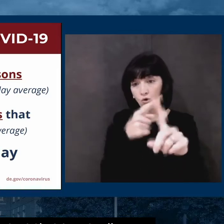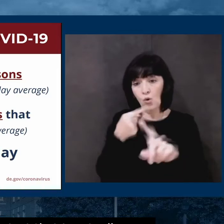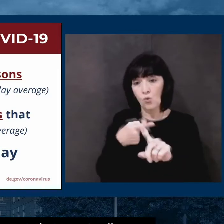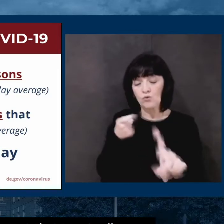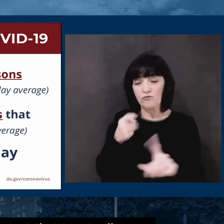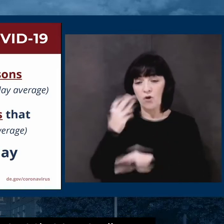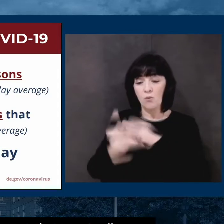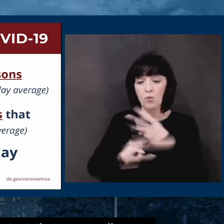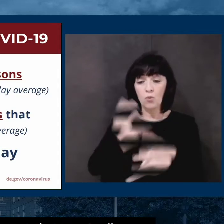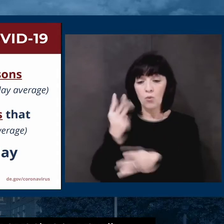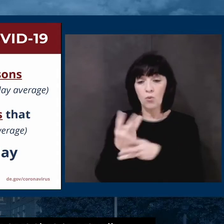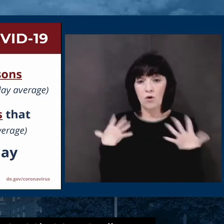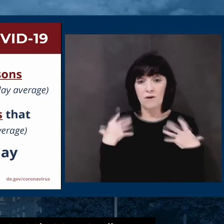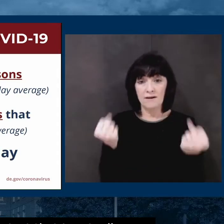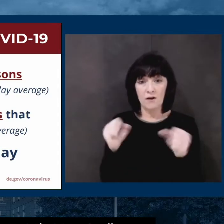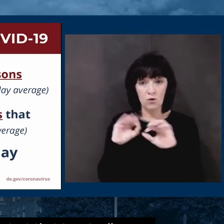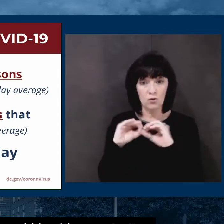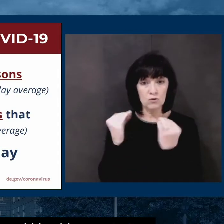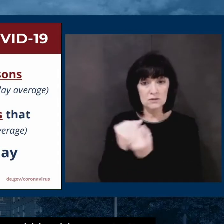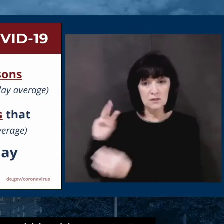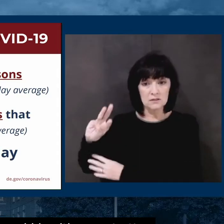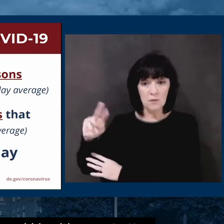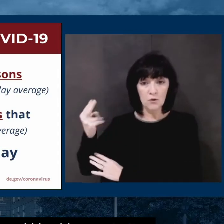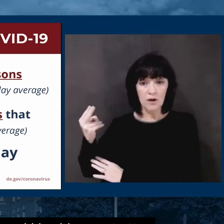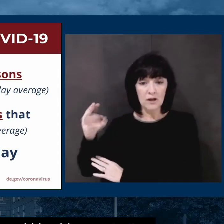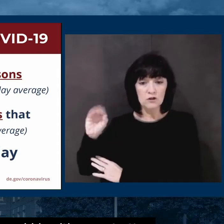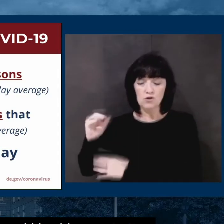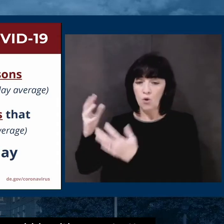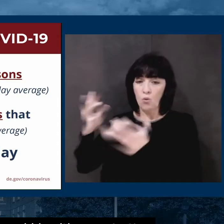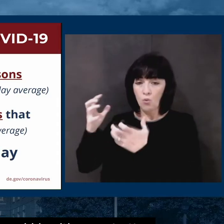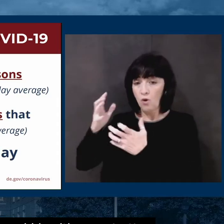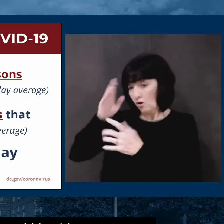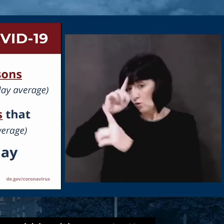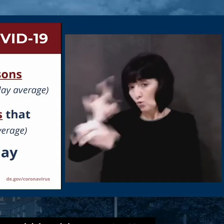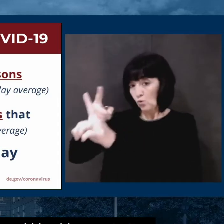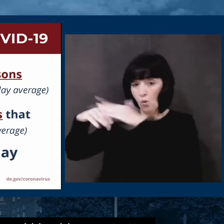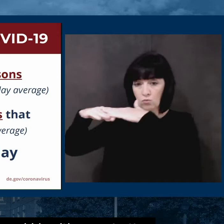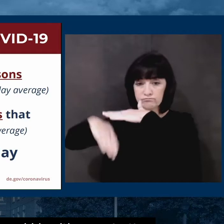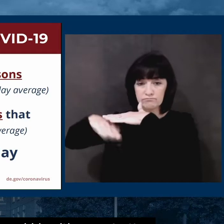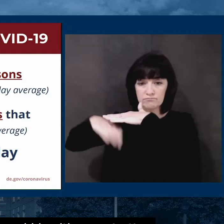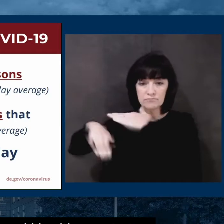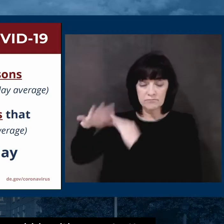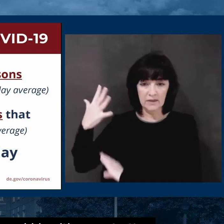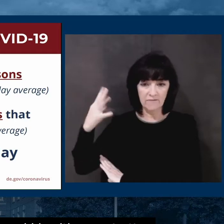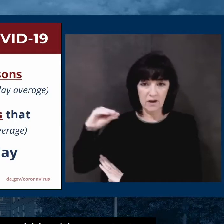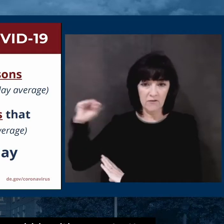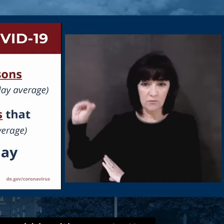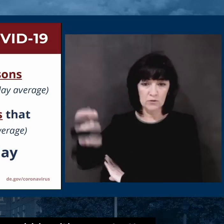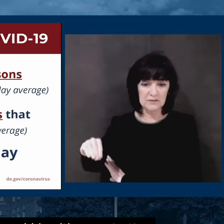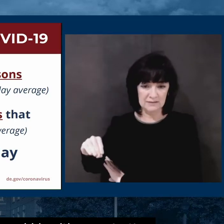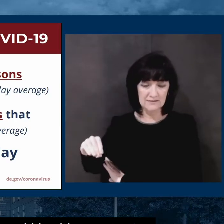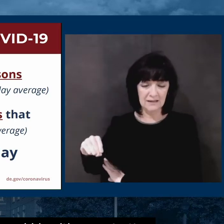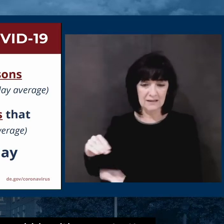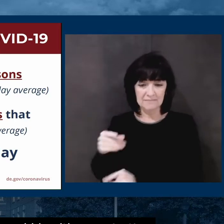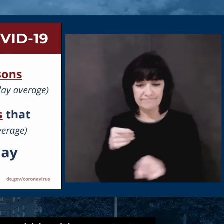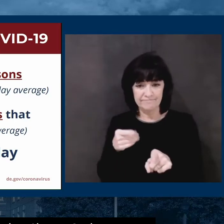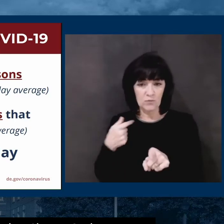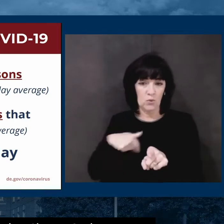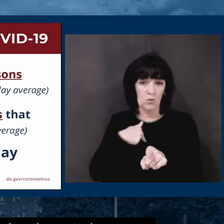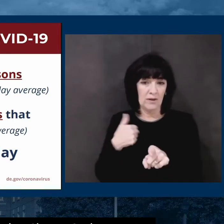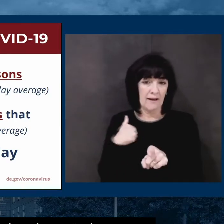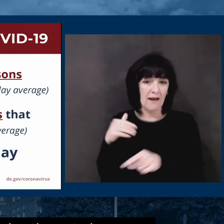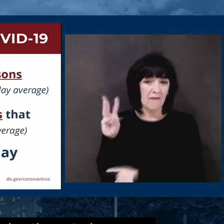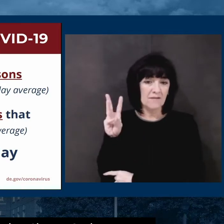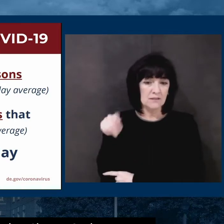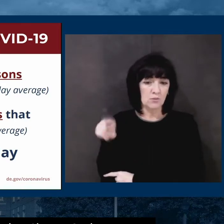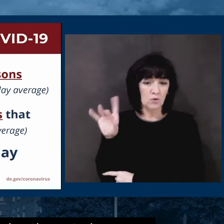is to be below 5%. So that's a concerning number there. And our 7-day moving average of new cases per day